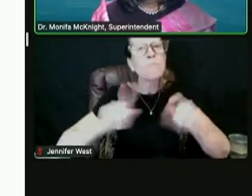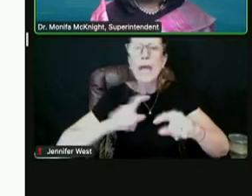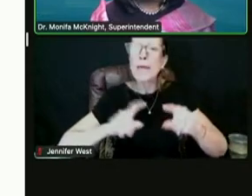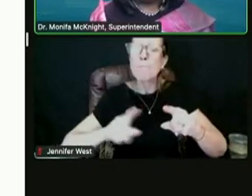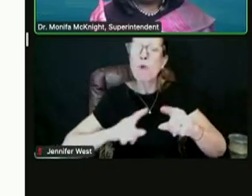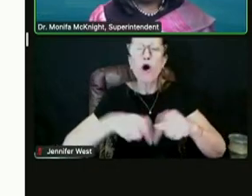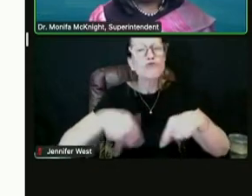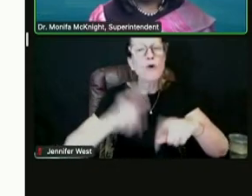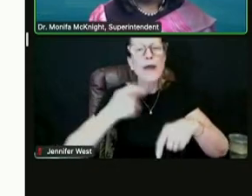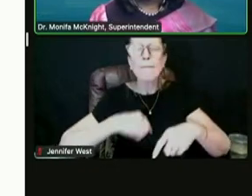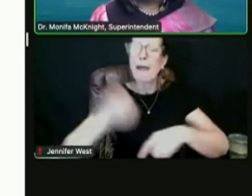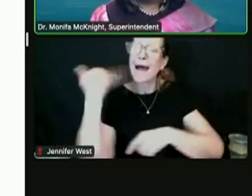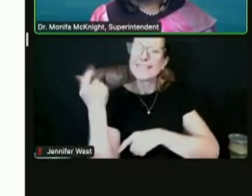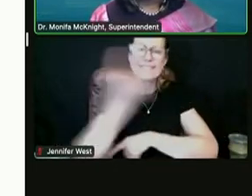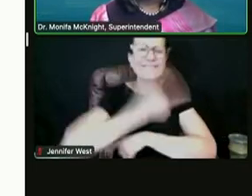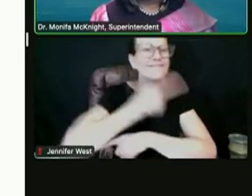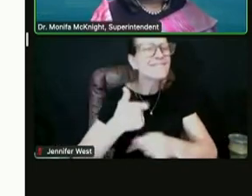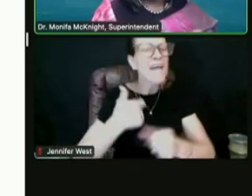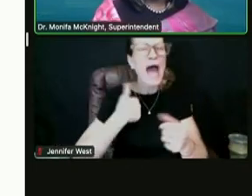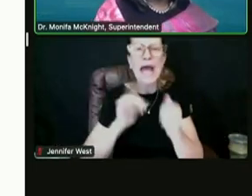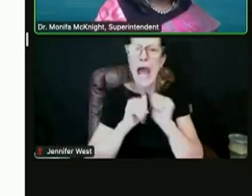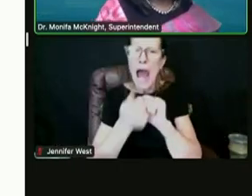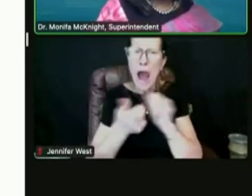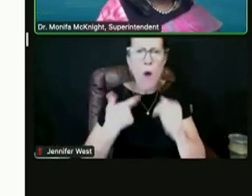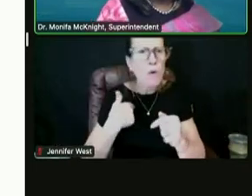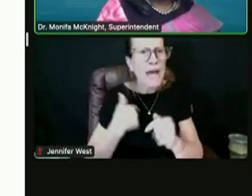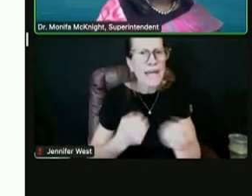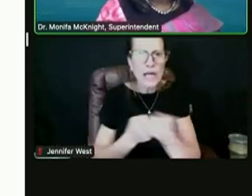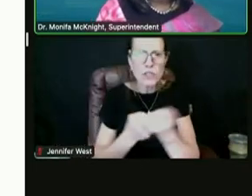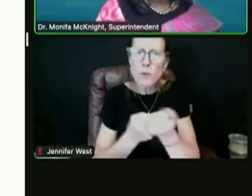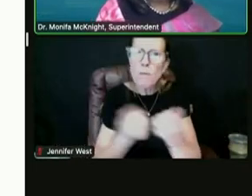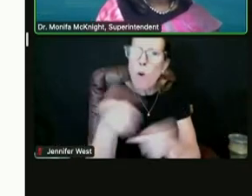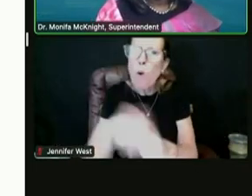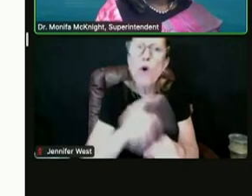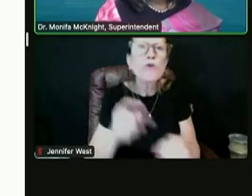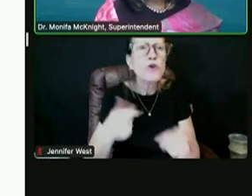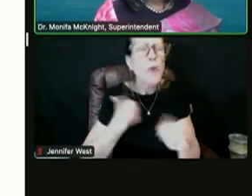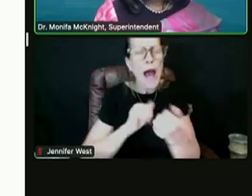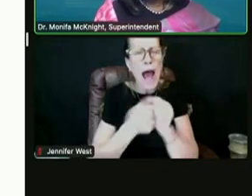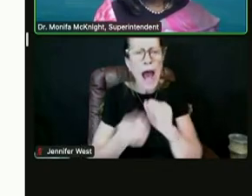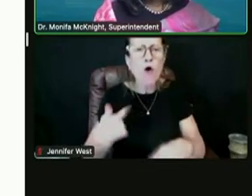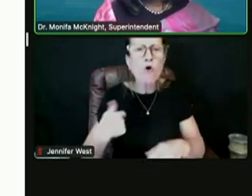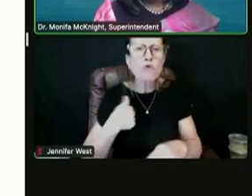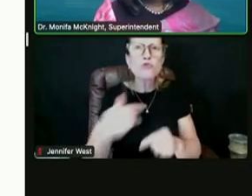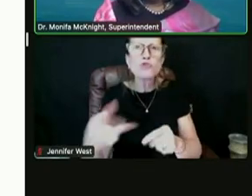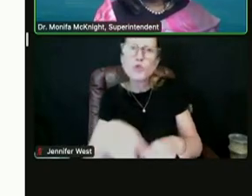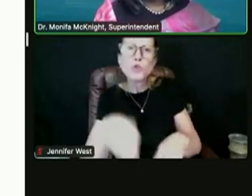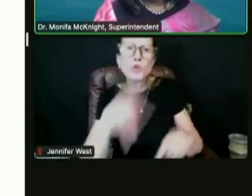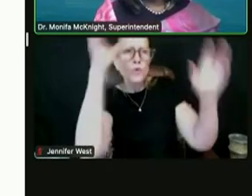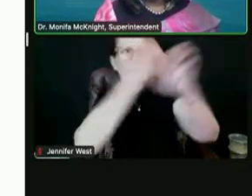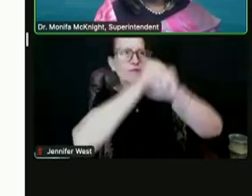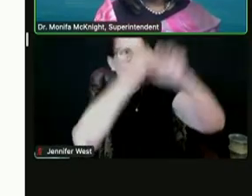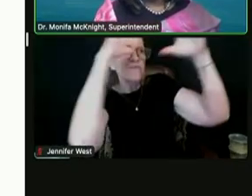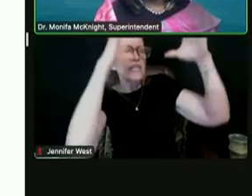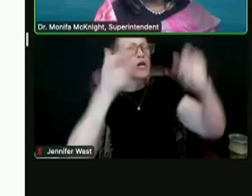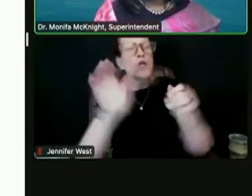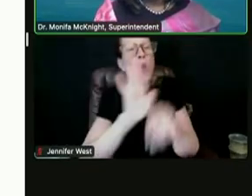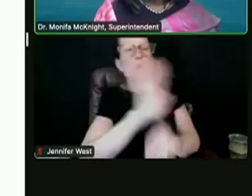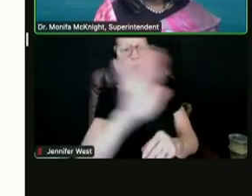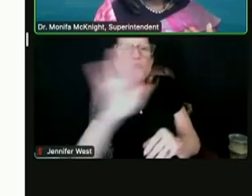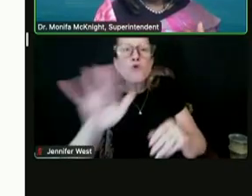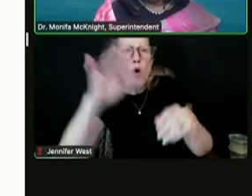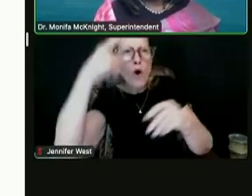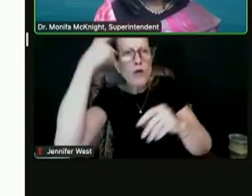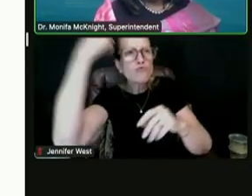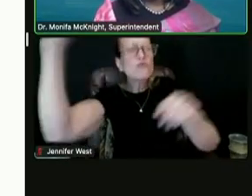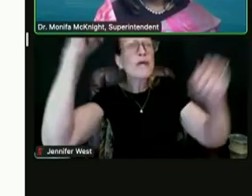most desired experiences in Montgomery County Public Schools, and experiences they want us to improve. And so your hopes and dreams and aspirations for our school system